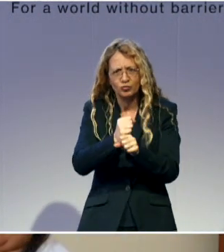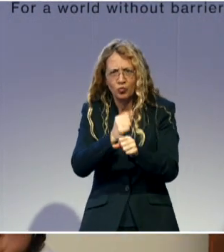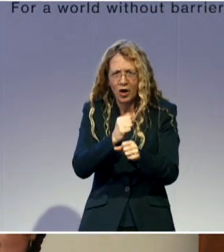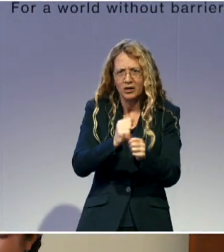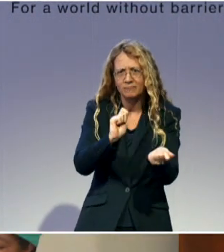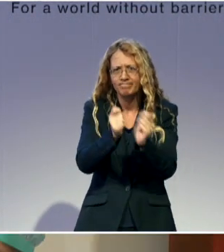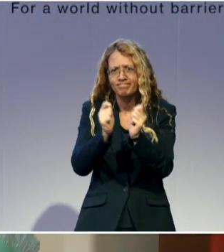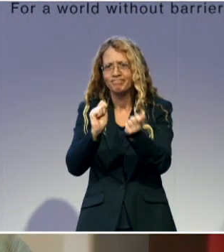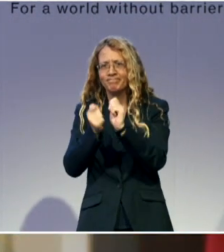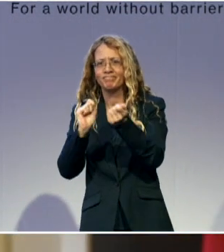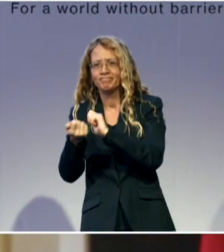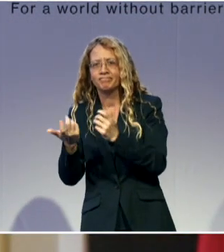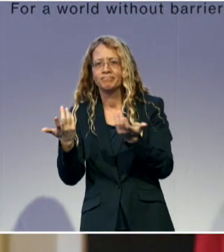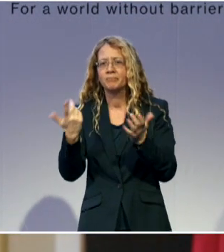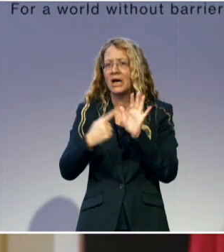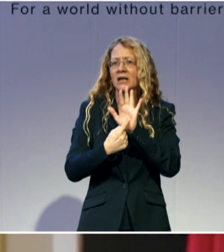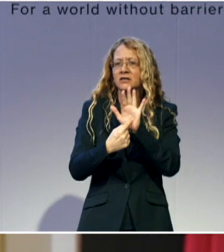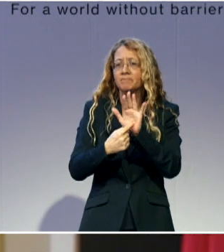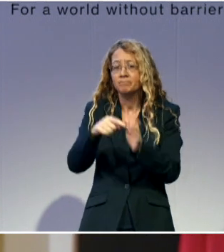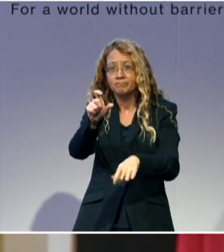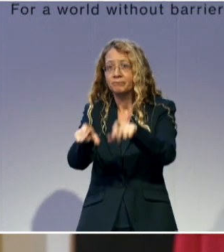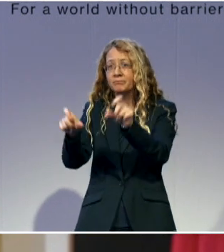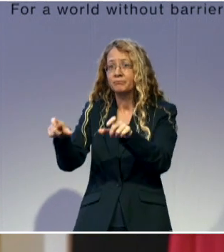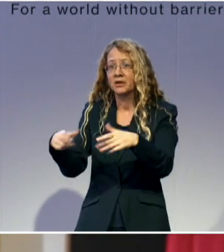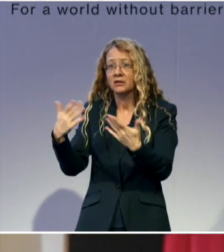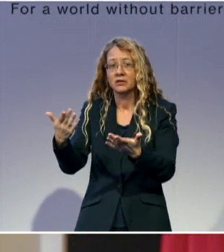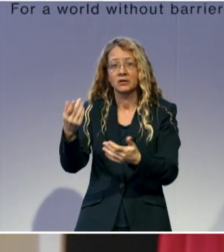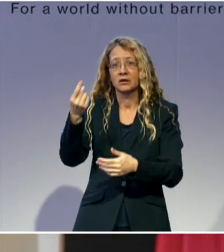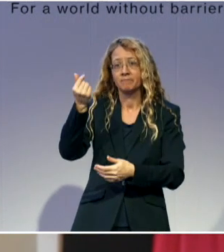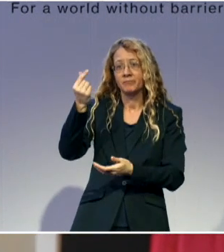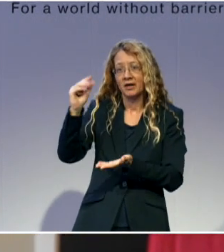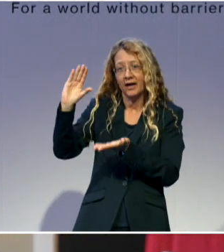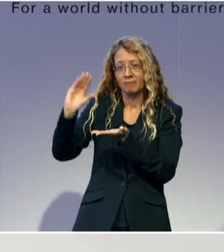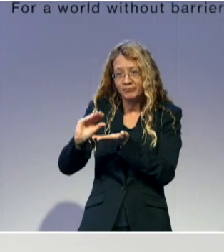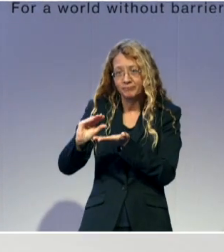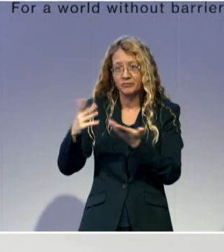municipal taxes and 8 health centers were made accessible.